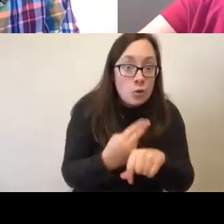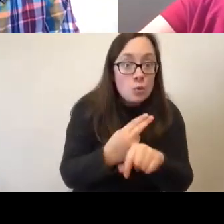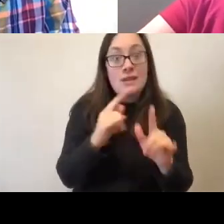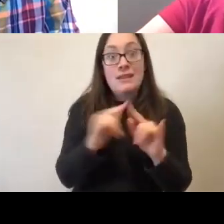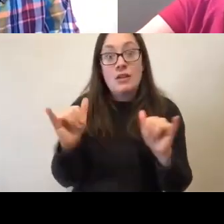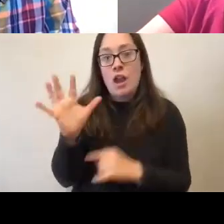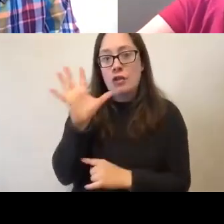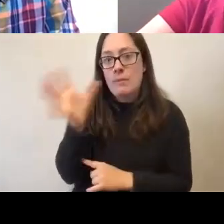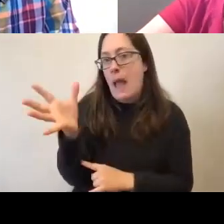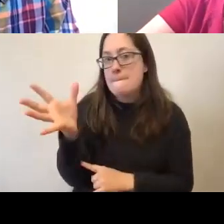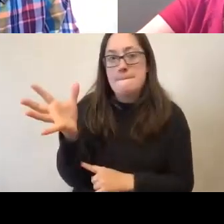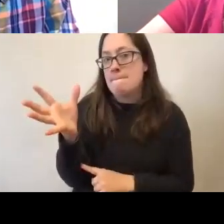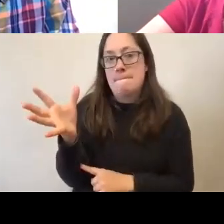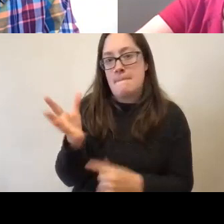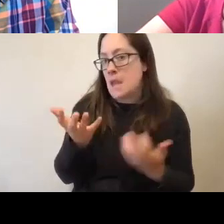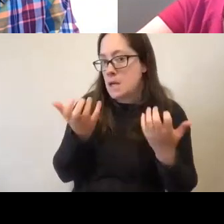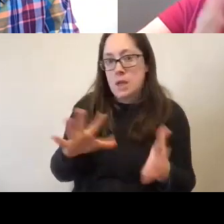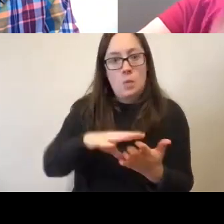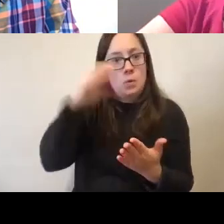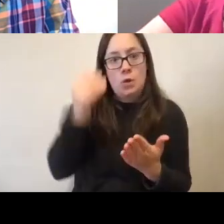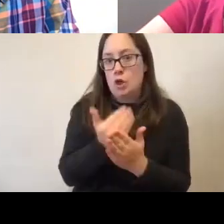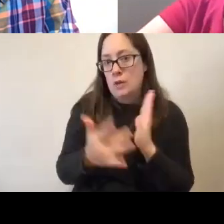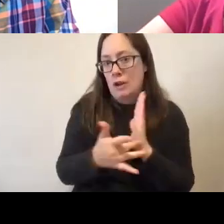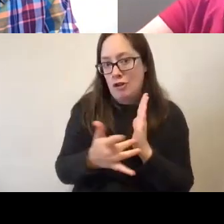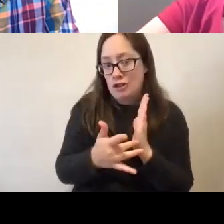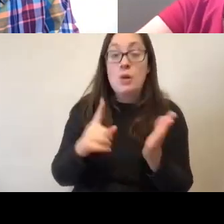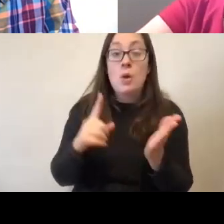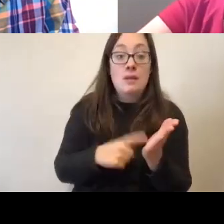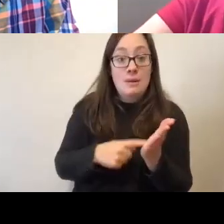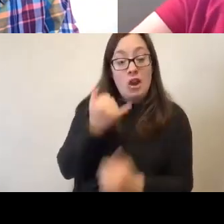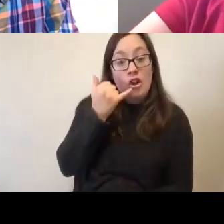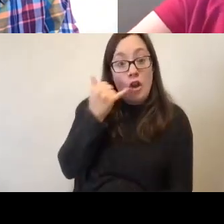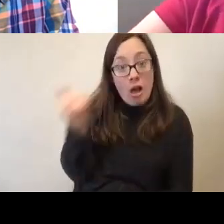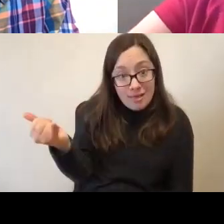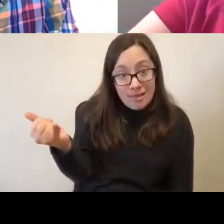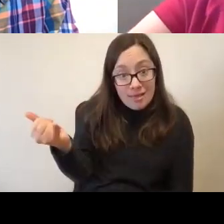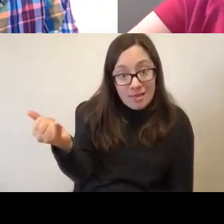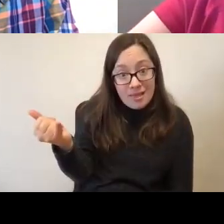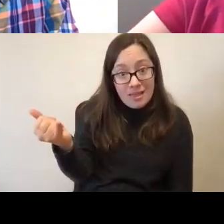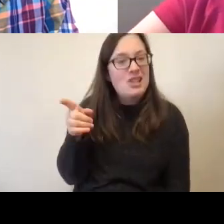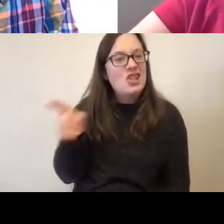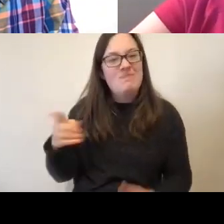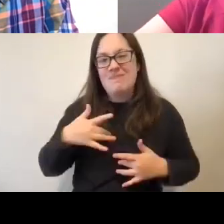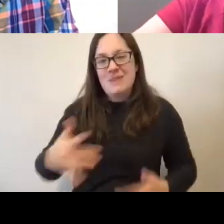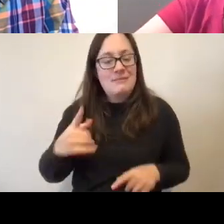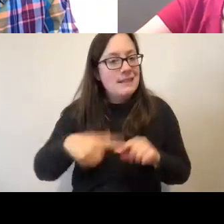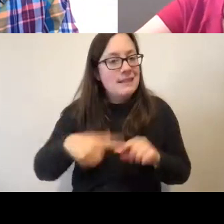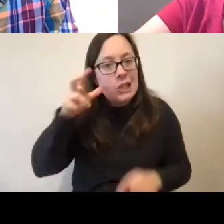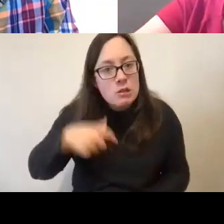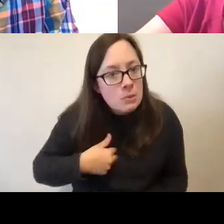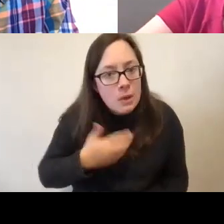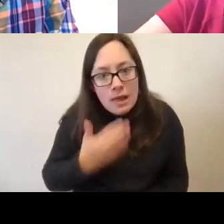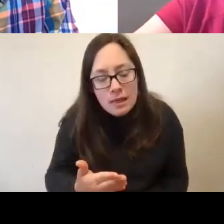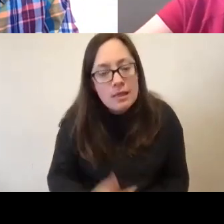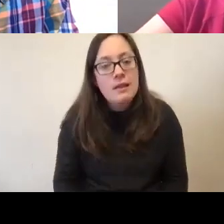very unwilling, but I try and call, and oftentimes I know she's really struggling to hear what I'm saying, but she knows